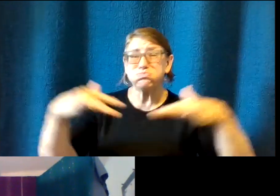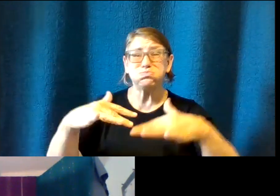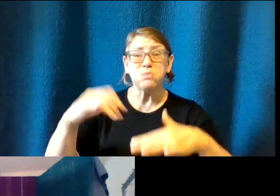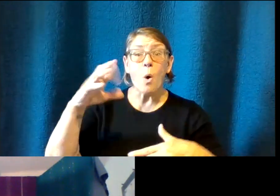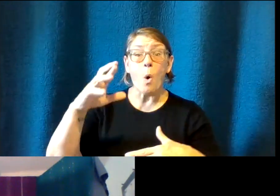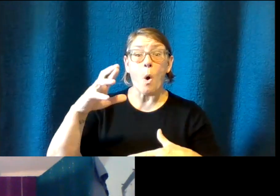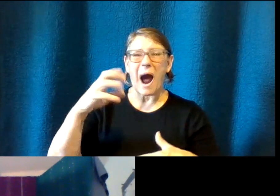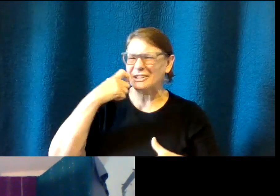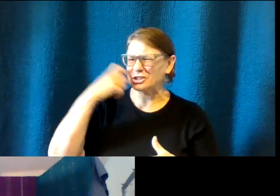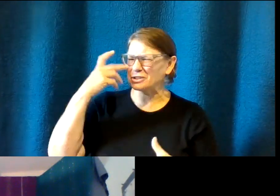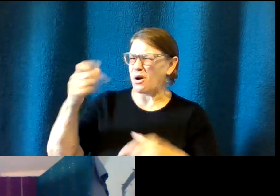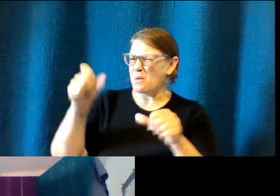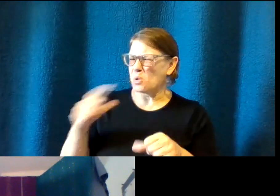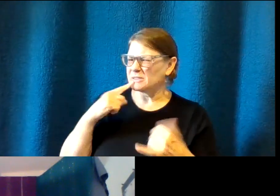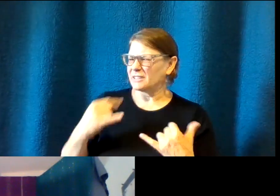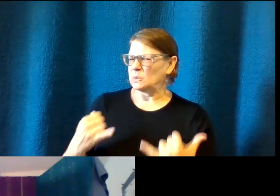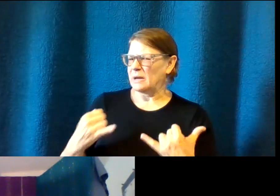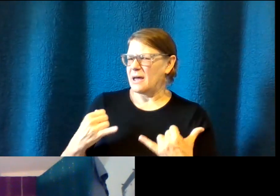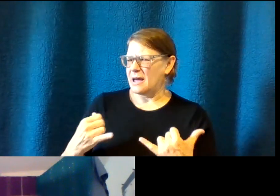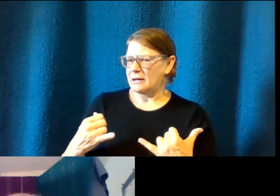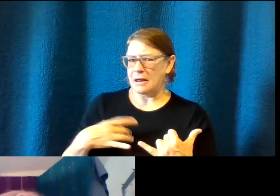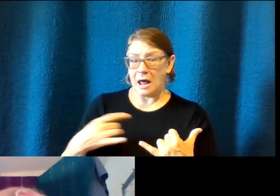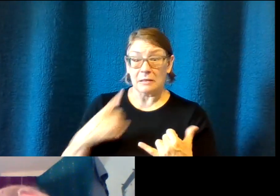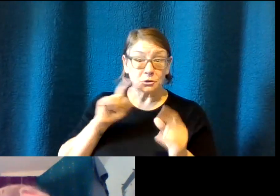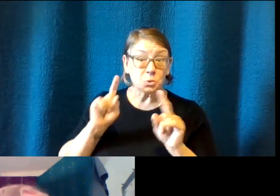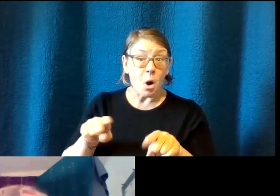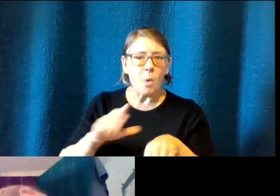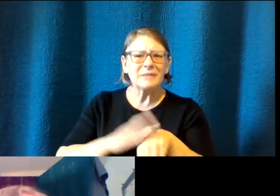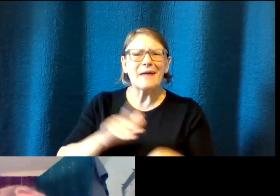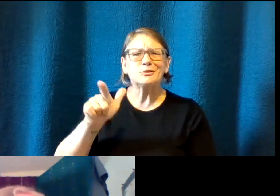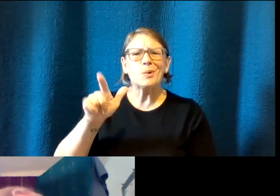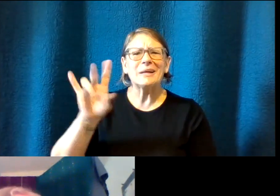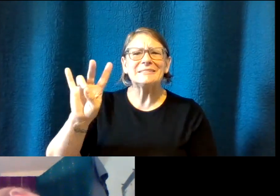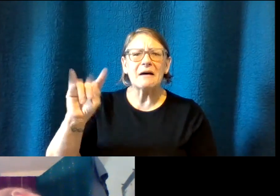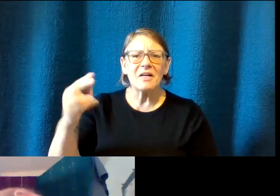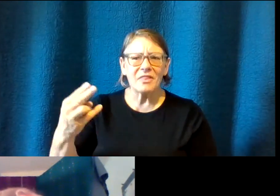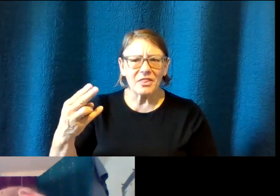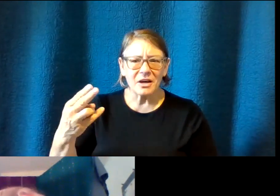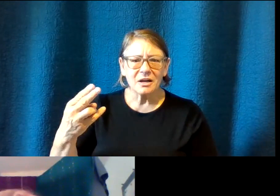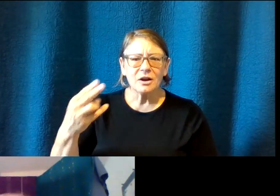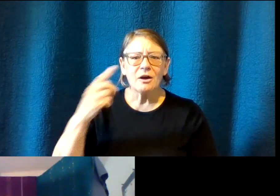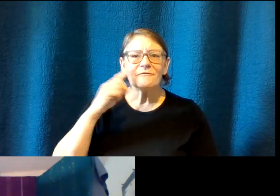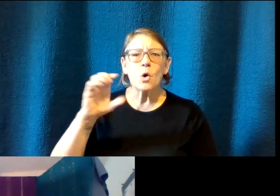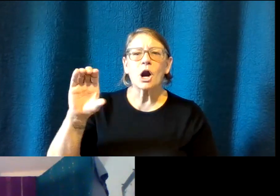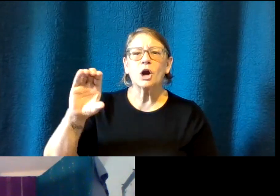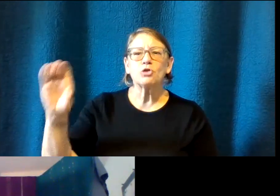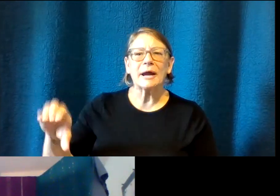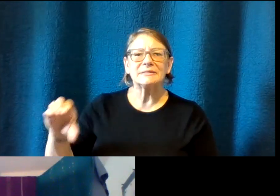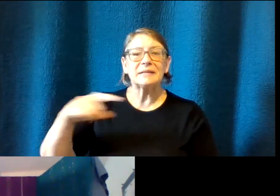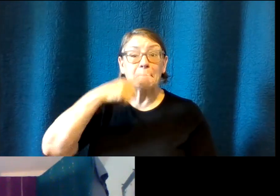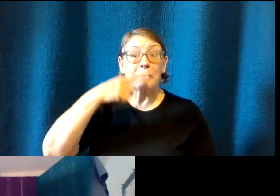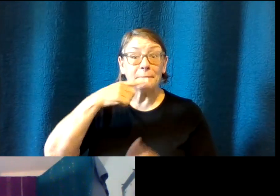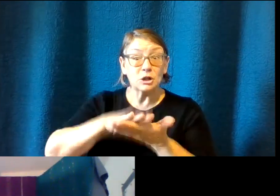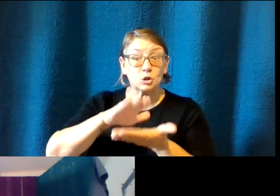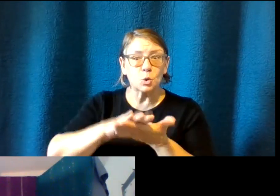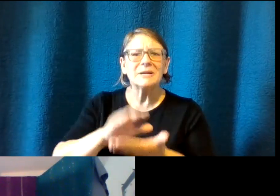I just saw posting today, and I'd like to go, it's on the 27th, and it's for Cranston Public Schools, and it's food